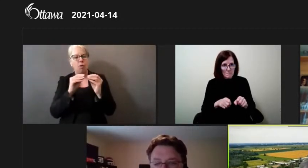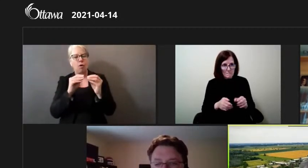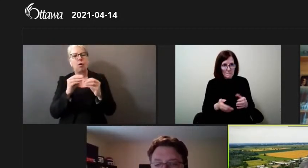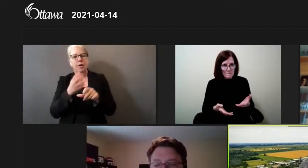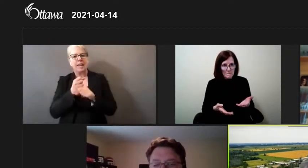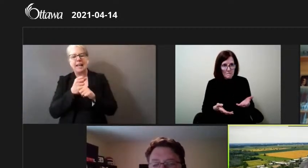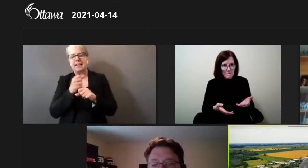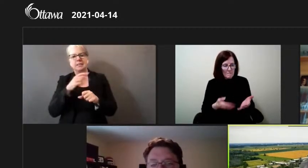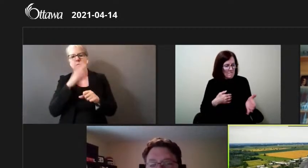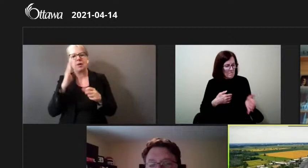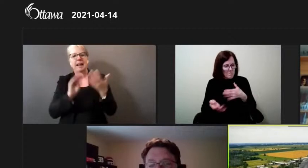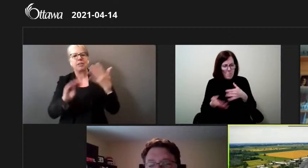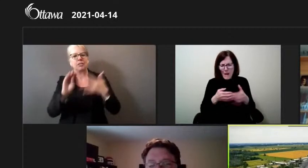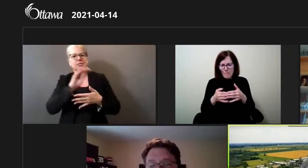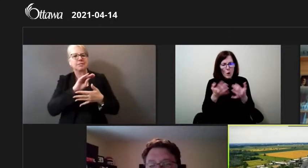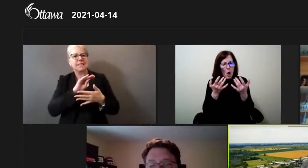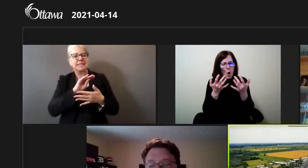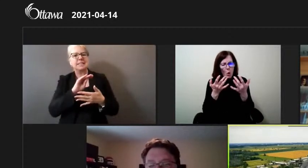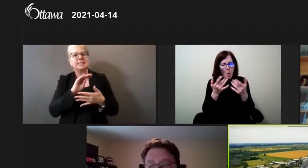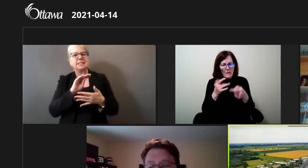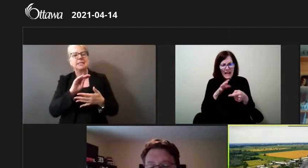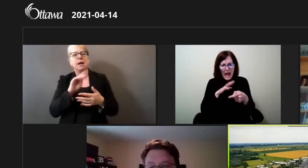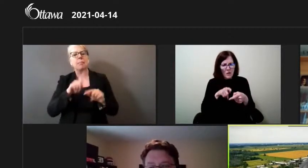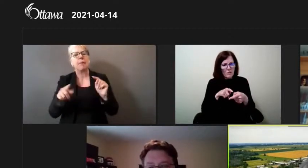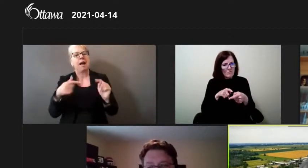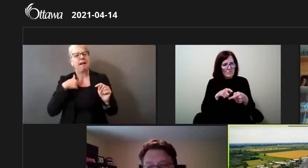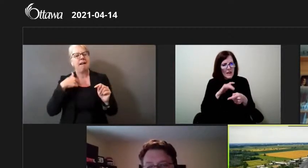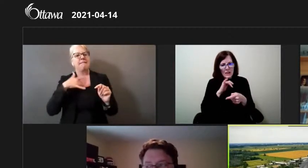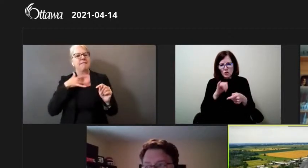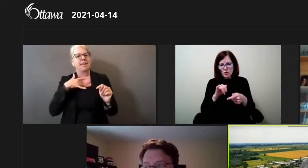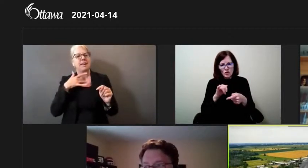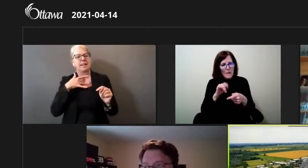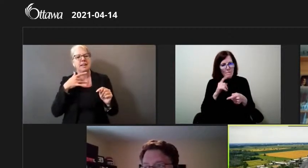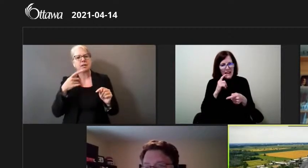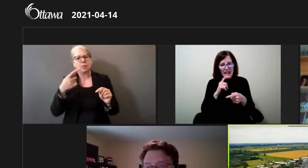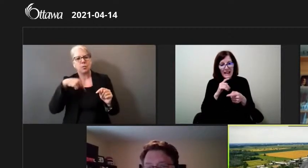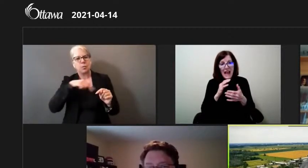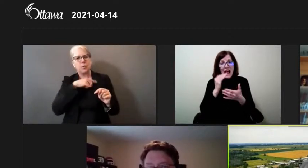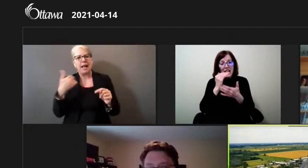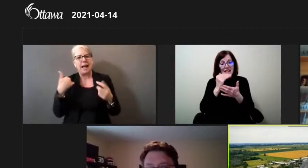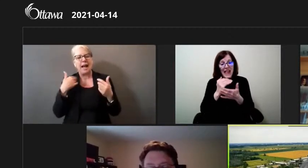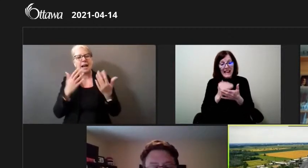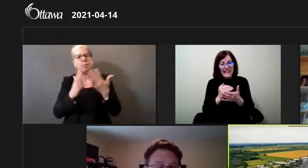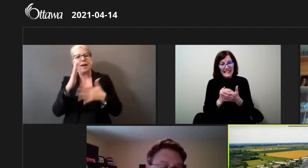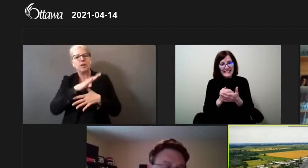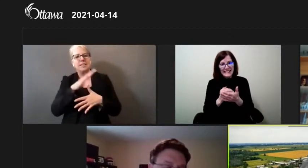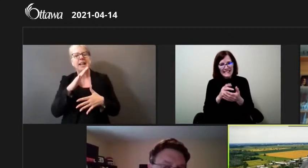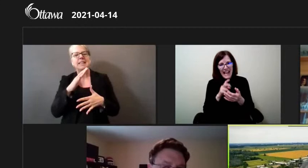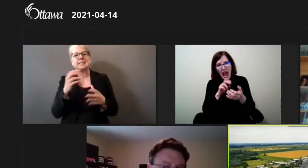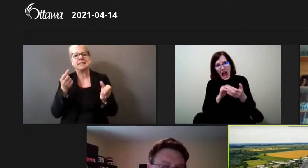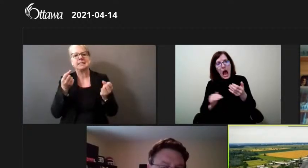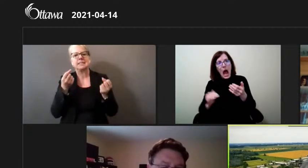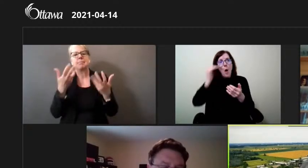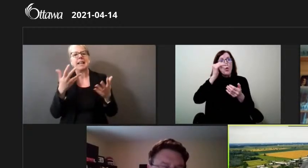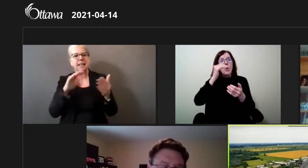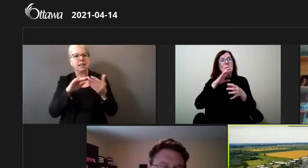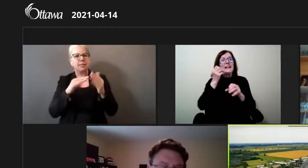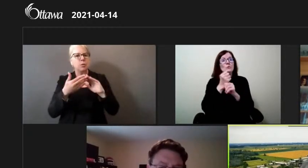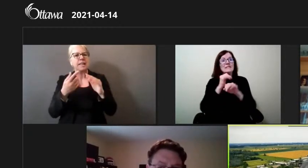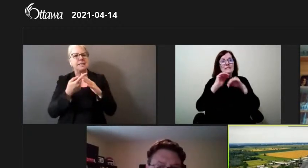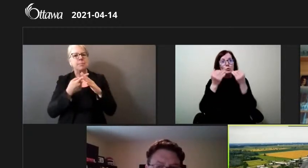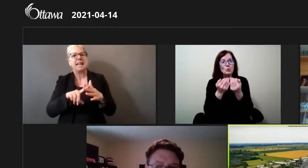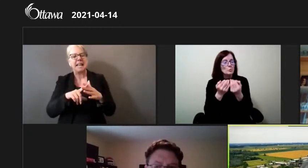going to reach the top of that list. But I had thought that because we had prioritized so many communities in the beginning,